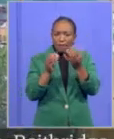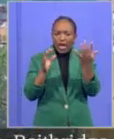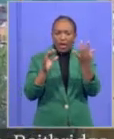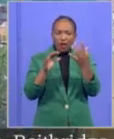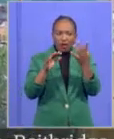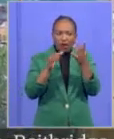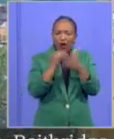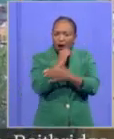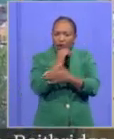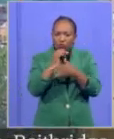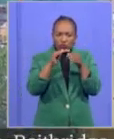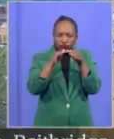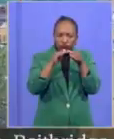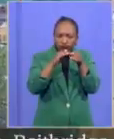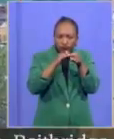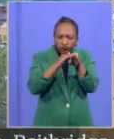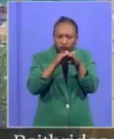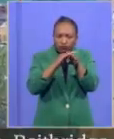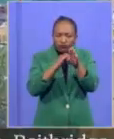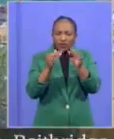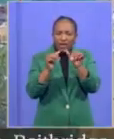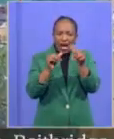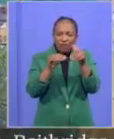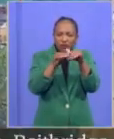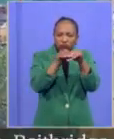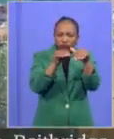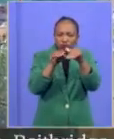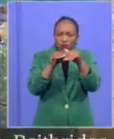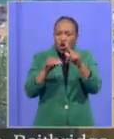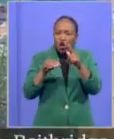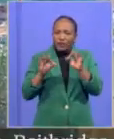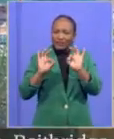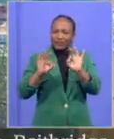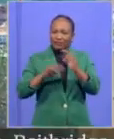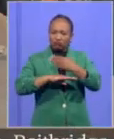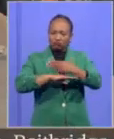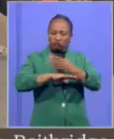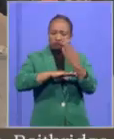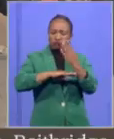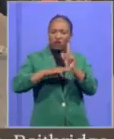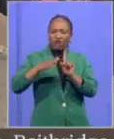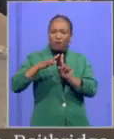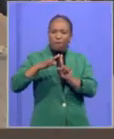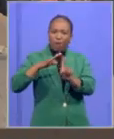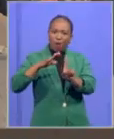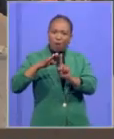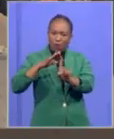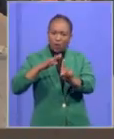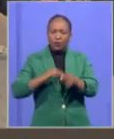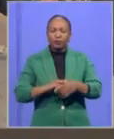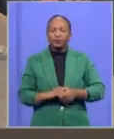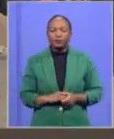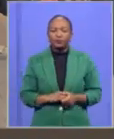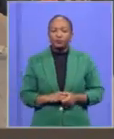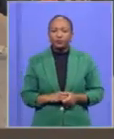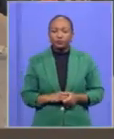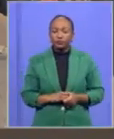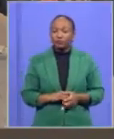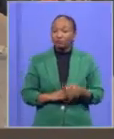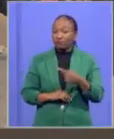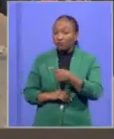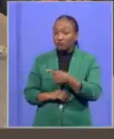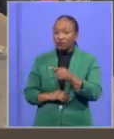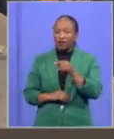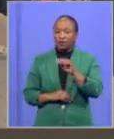ebile ba zama go tswa ka monageng ya rena e le gore ha batle mo port straight. BMA Irim bahlankedi ba bona ba tla